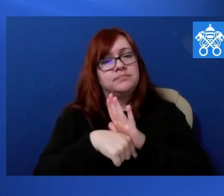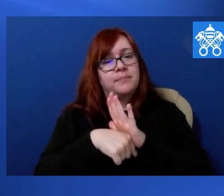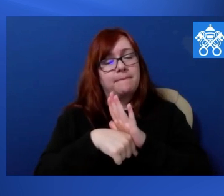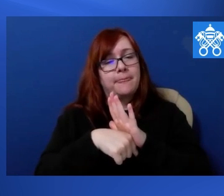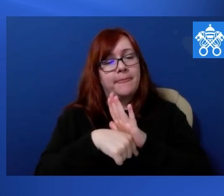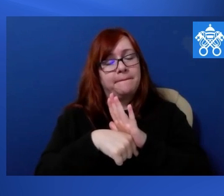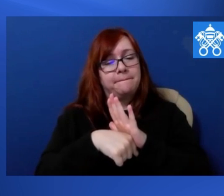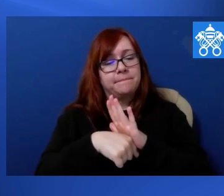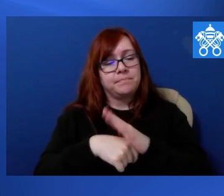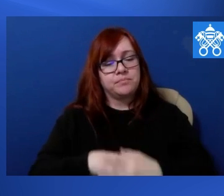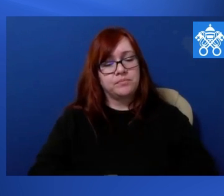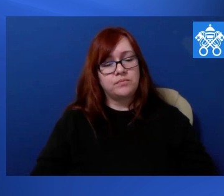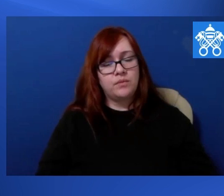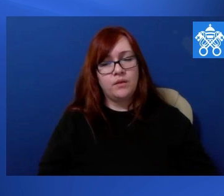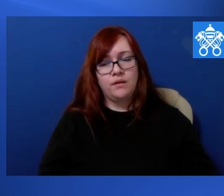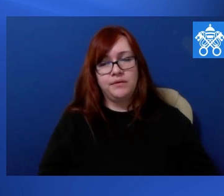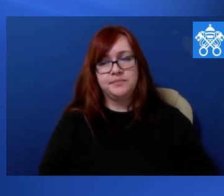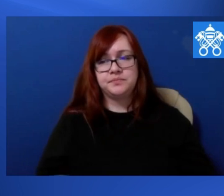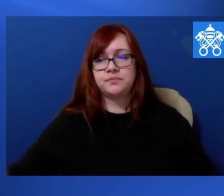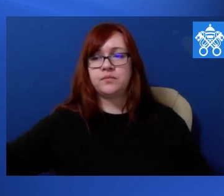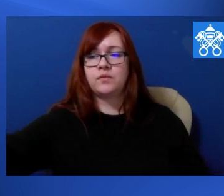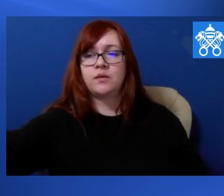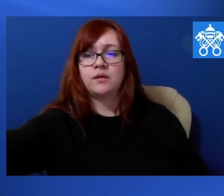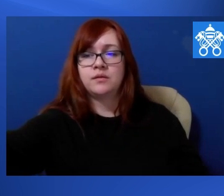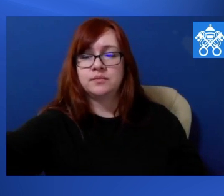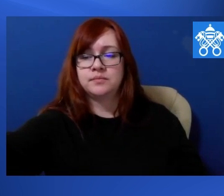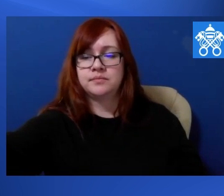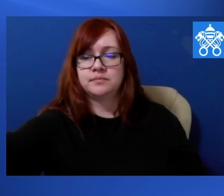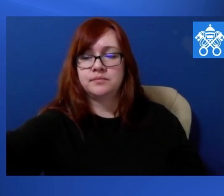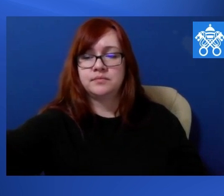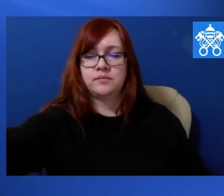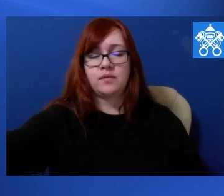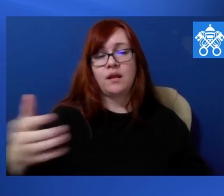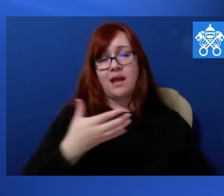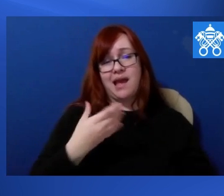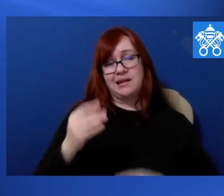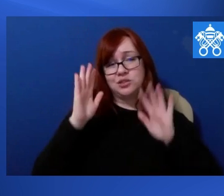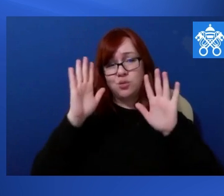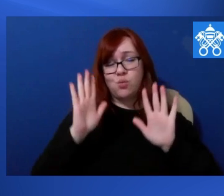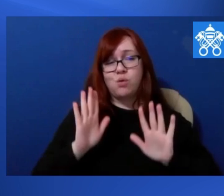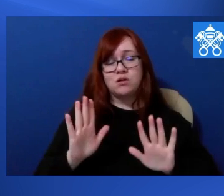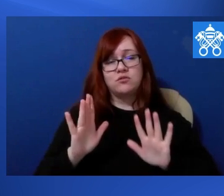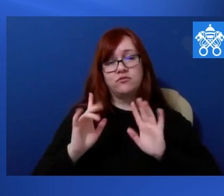in the contemplation of the gift, in it's a gratuitous gift.